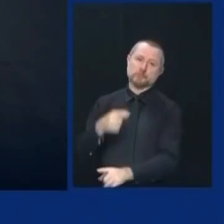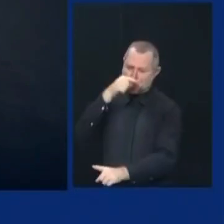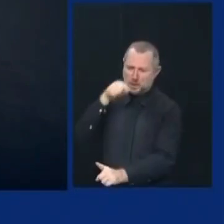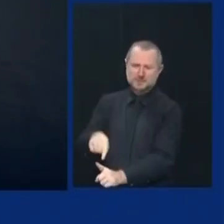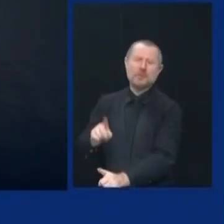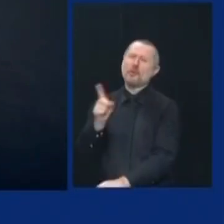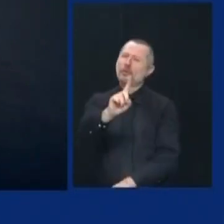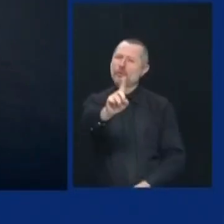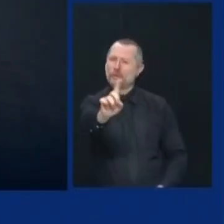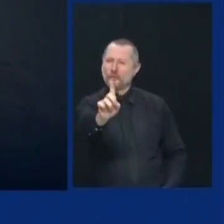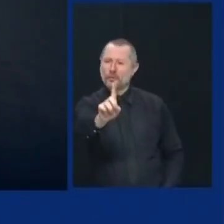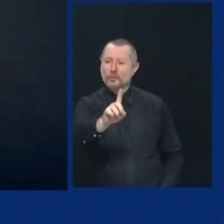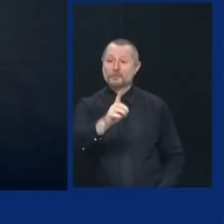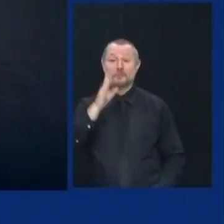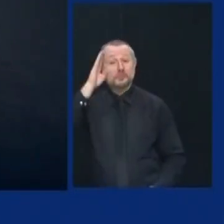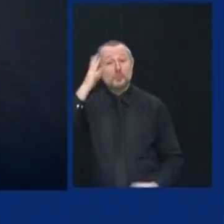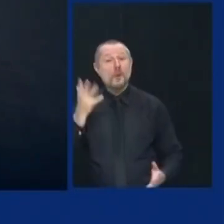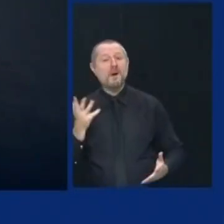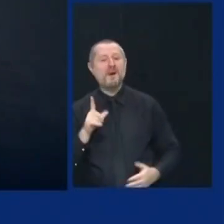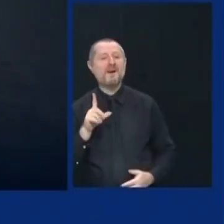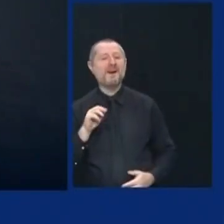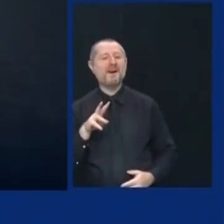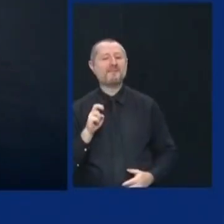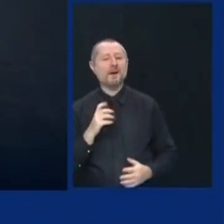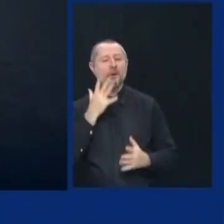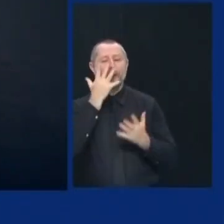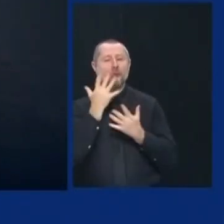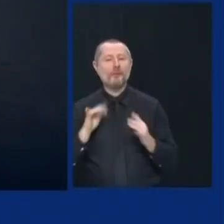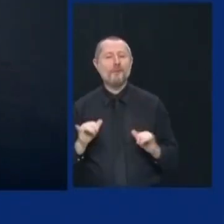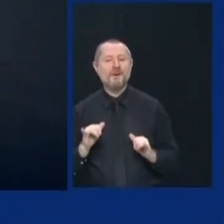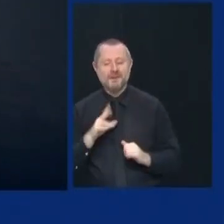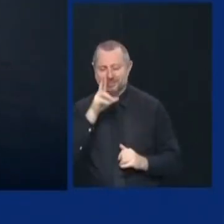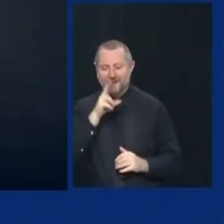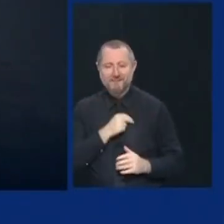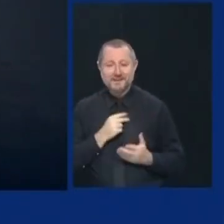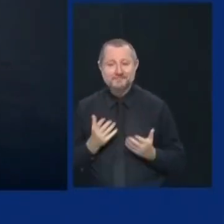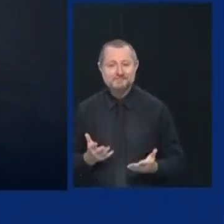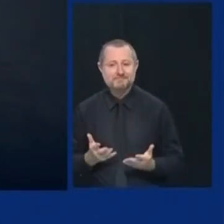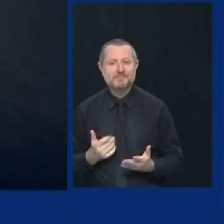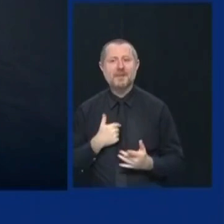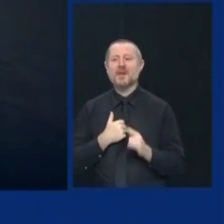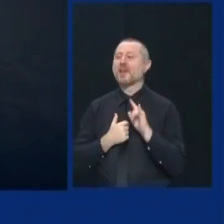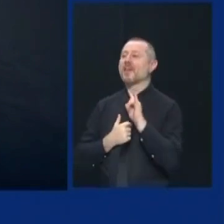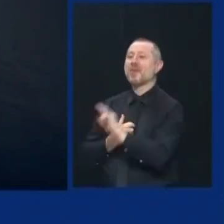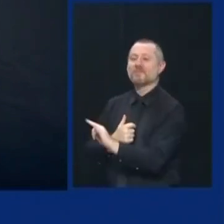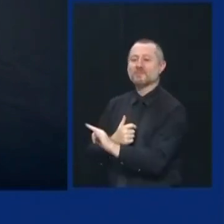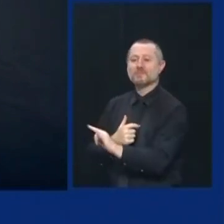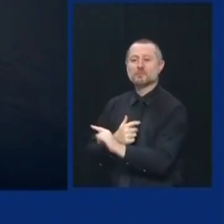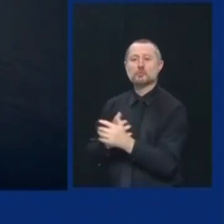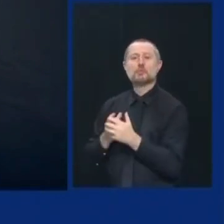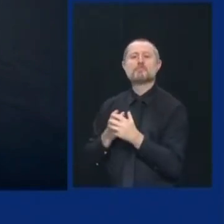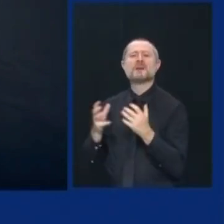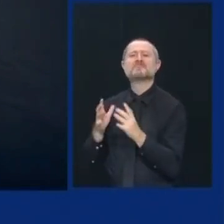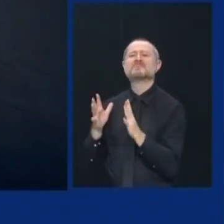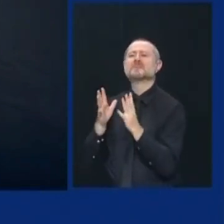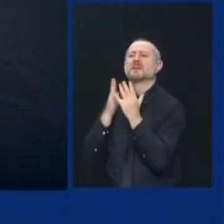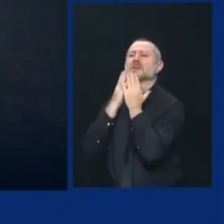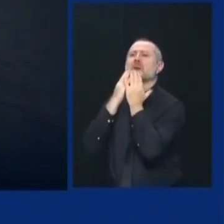You know what love is on Thanksgiving? I love you so much, and I'm so thankful for